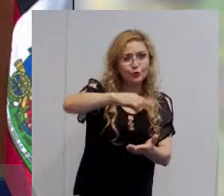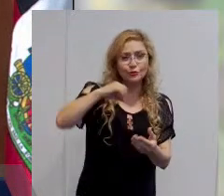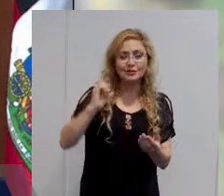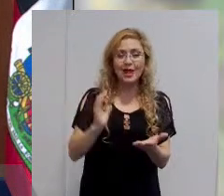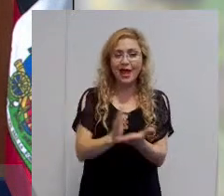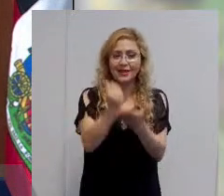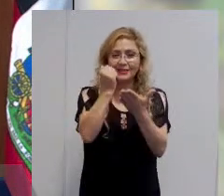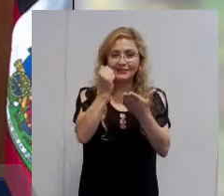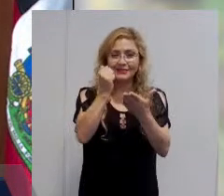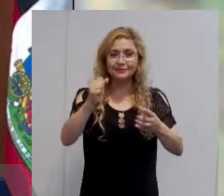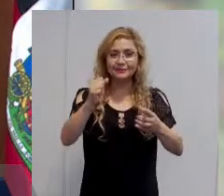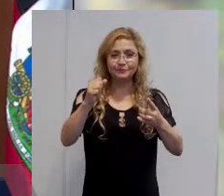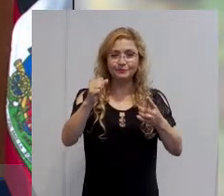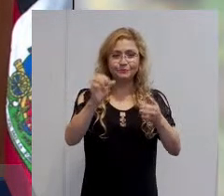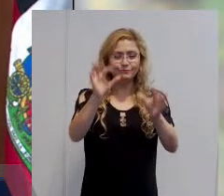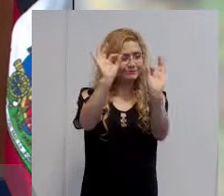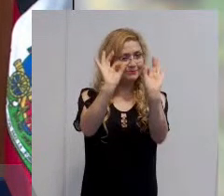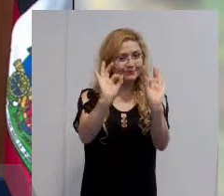success has been